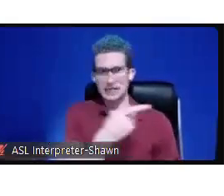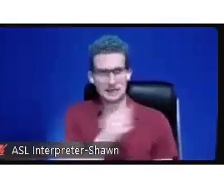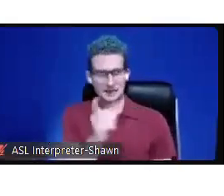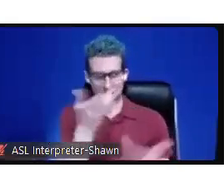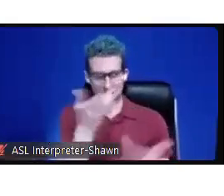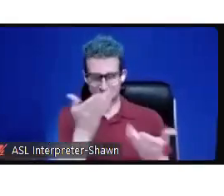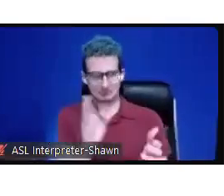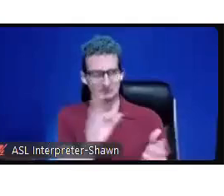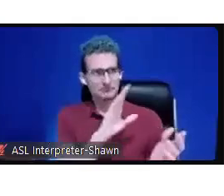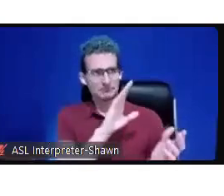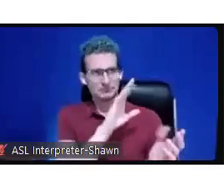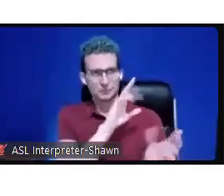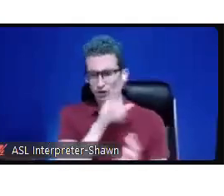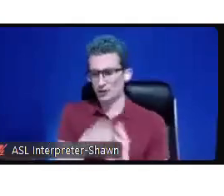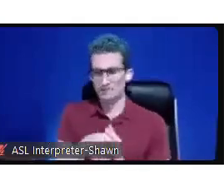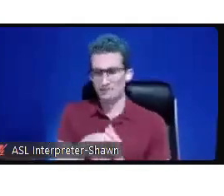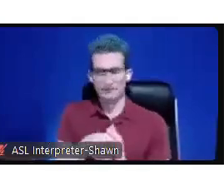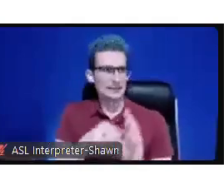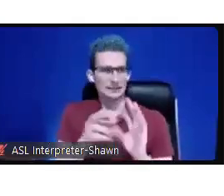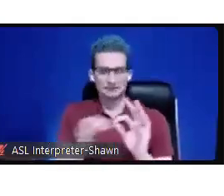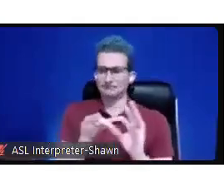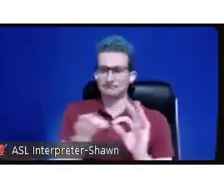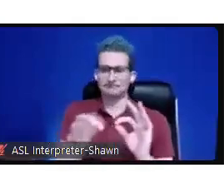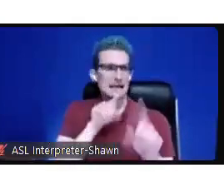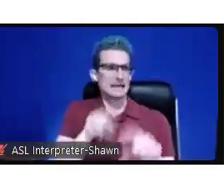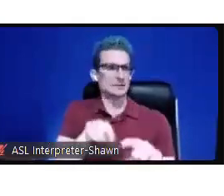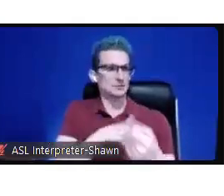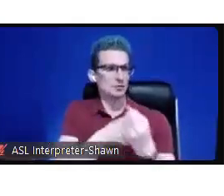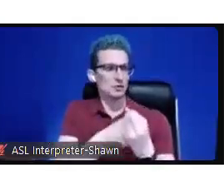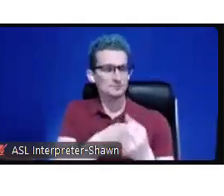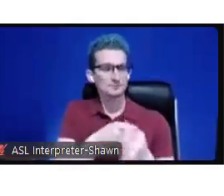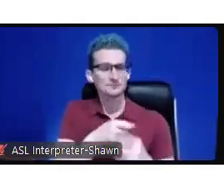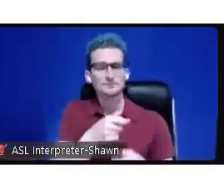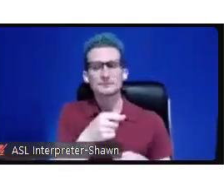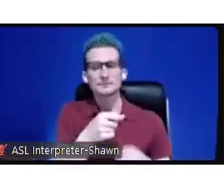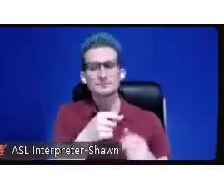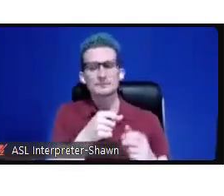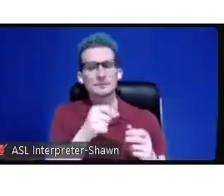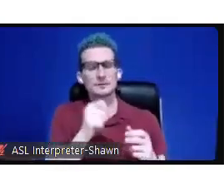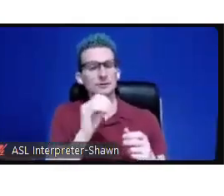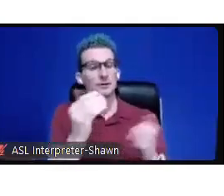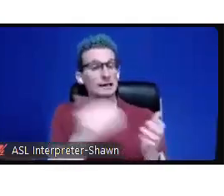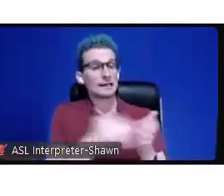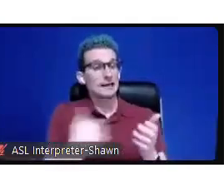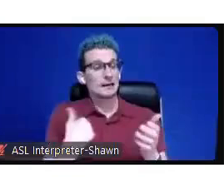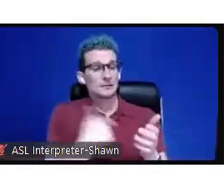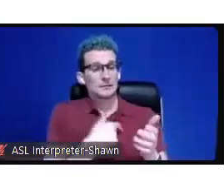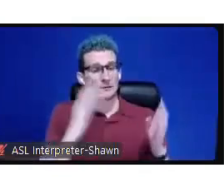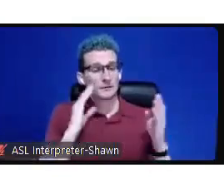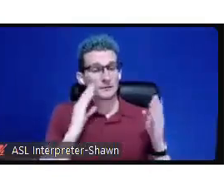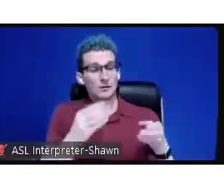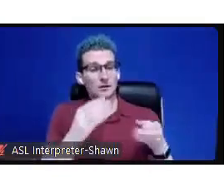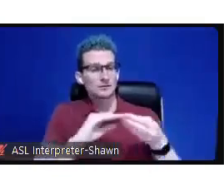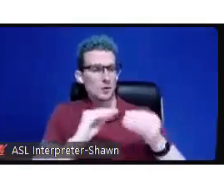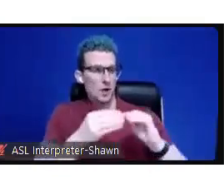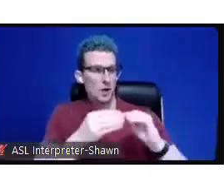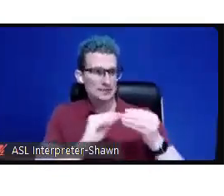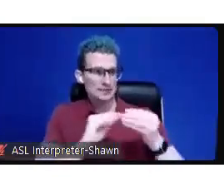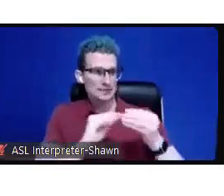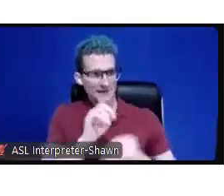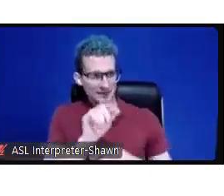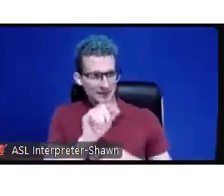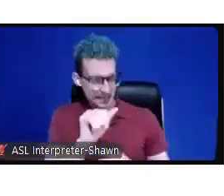question. So to begin, as I mentioned, we were focused on quantitative data. In designing how we